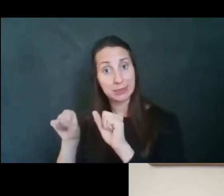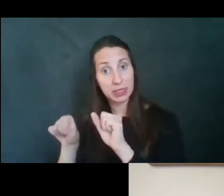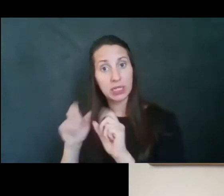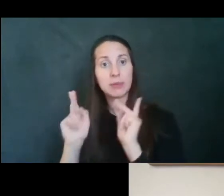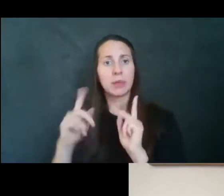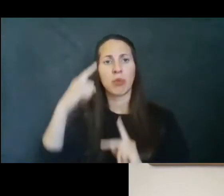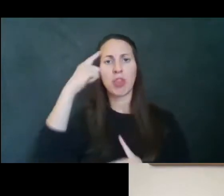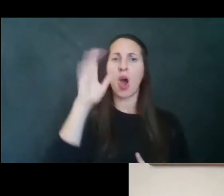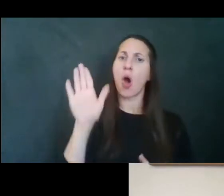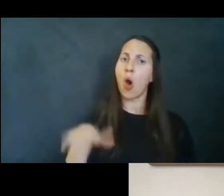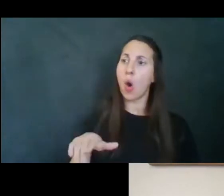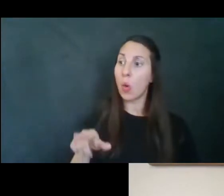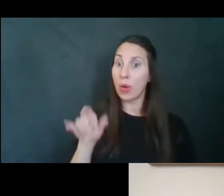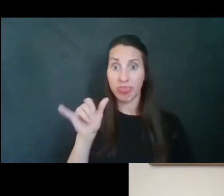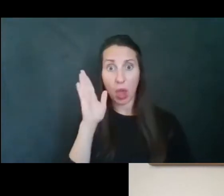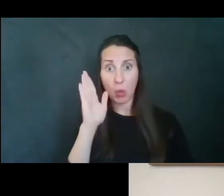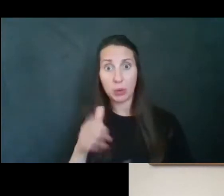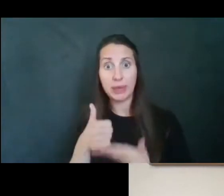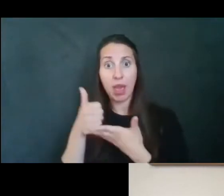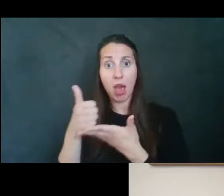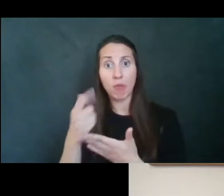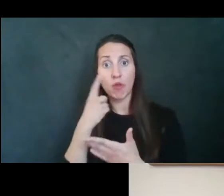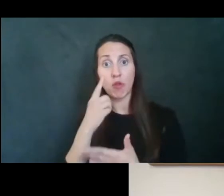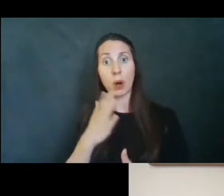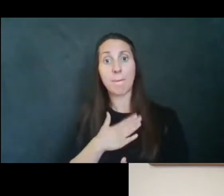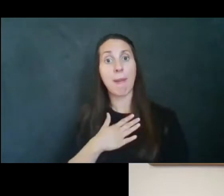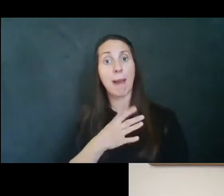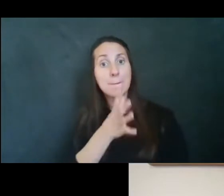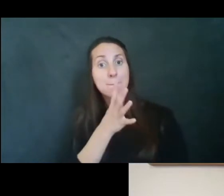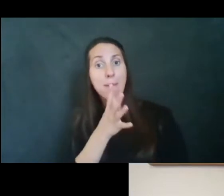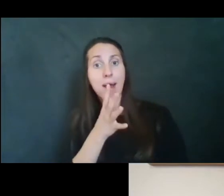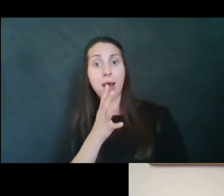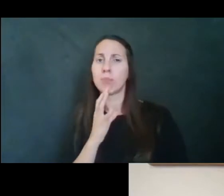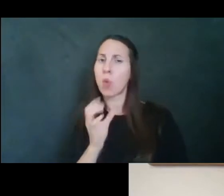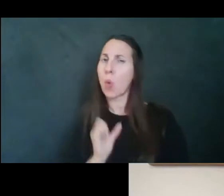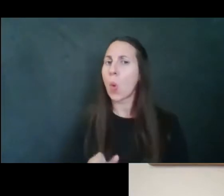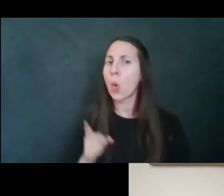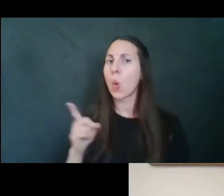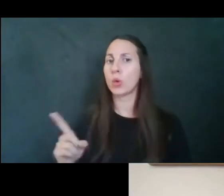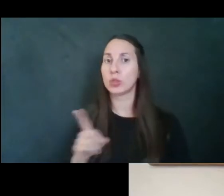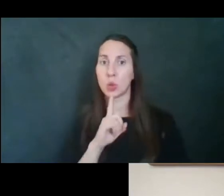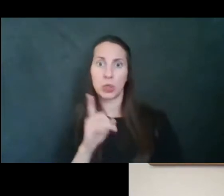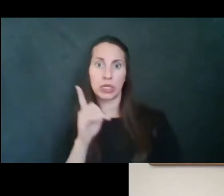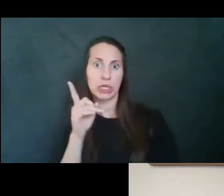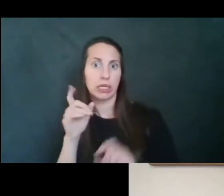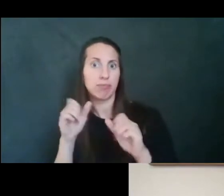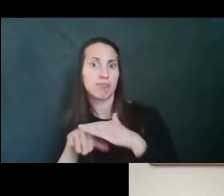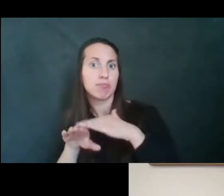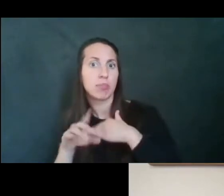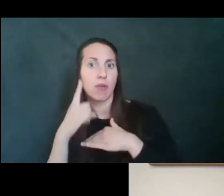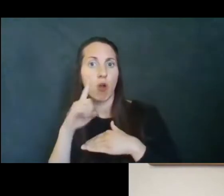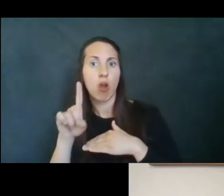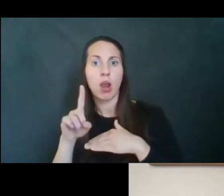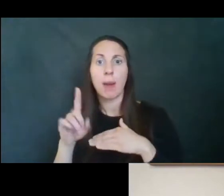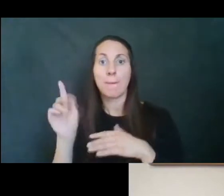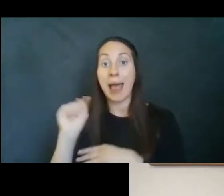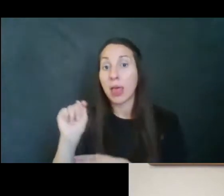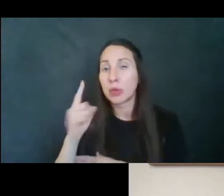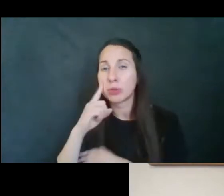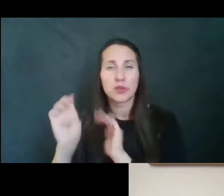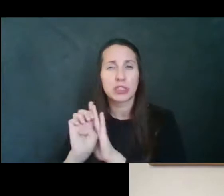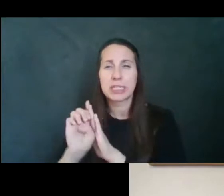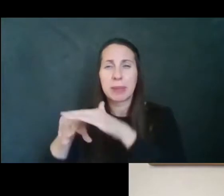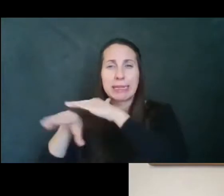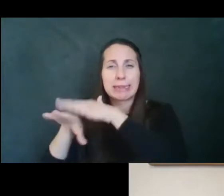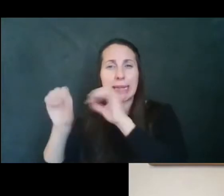that would really be helpful for my aging mother. Accessible bathrooms would be really helpful for my aging mother, and then saying, well,